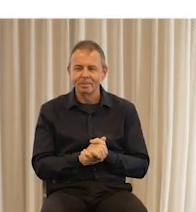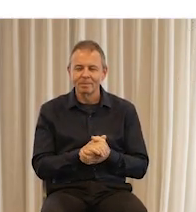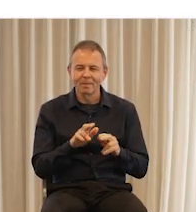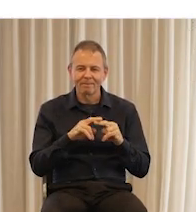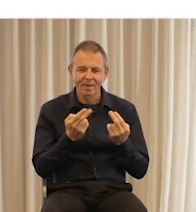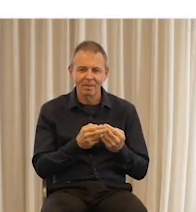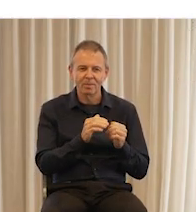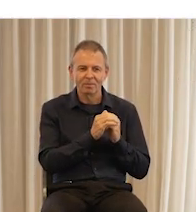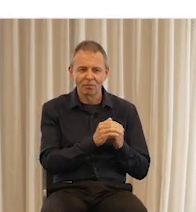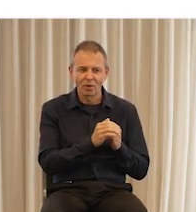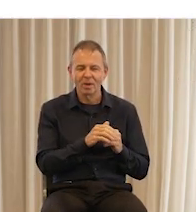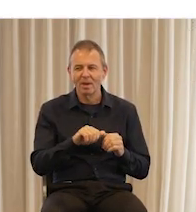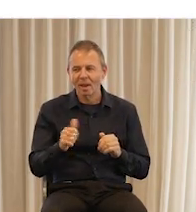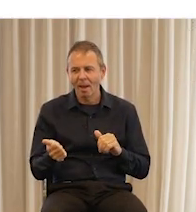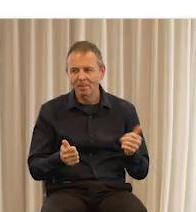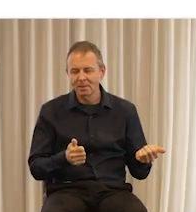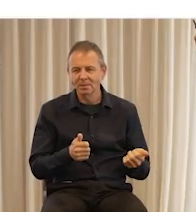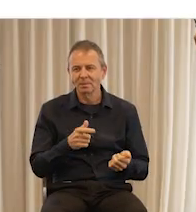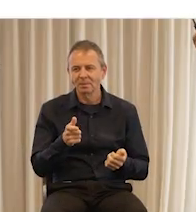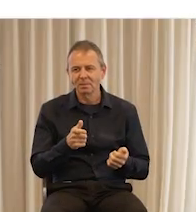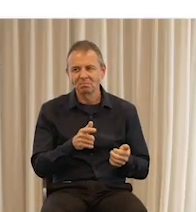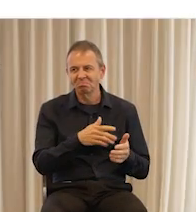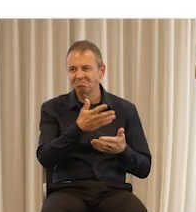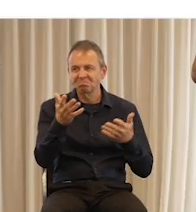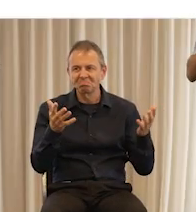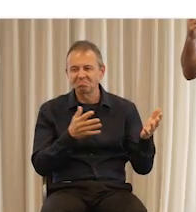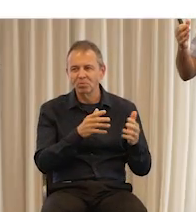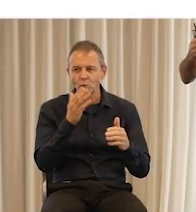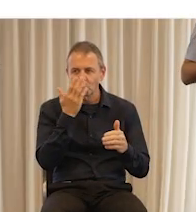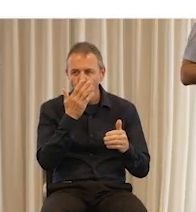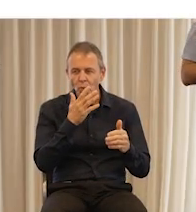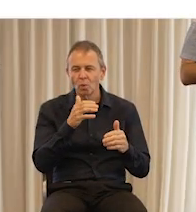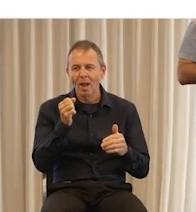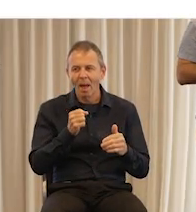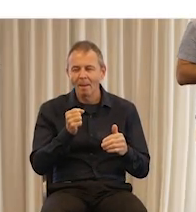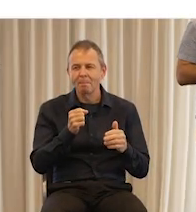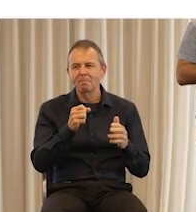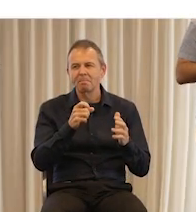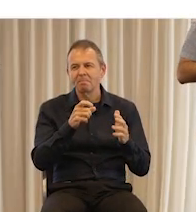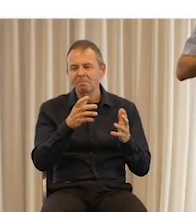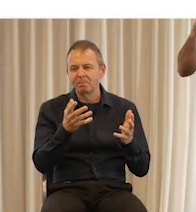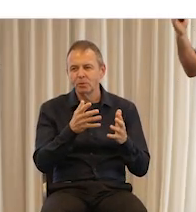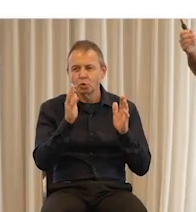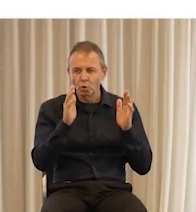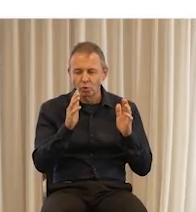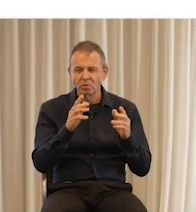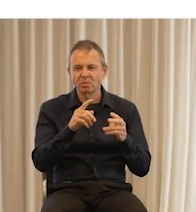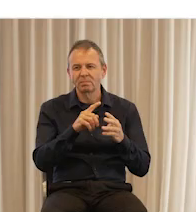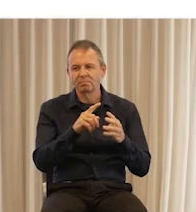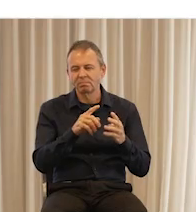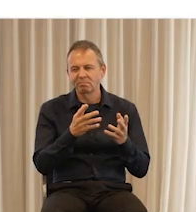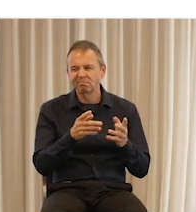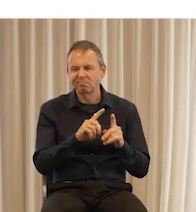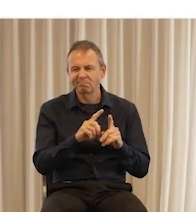family, friends, neighbors, neighborhood associations, schools, clubs, civic groups, local enterprises, churches,